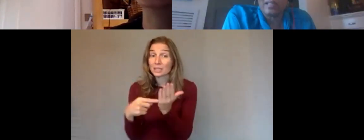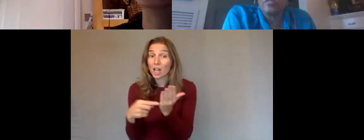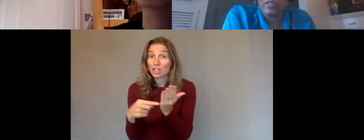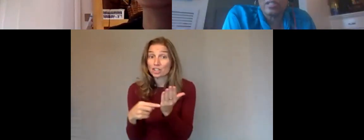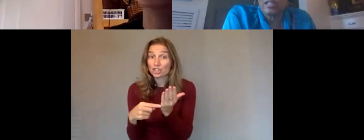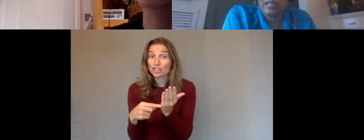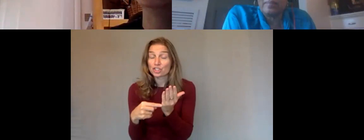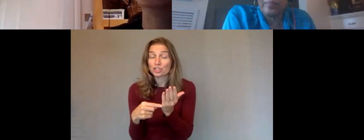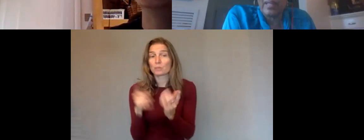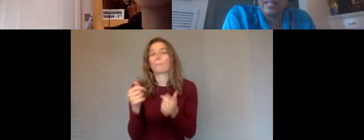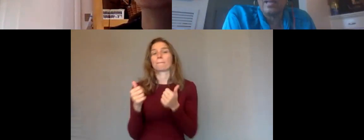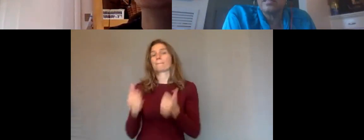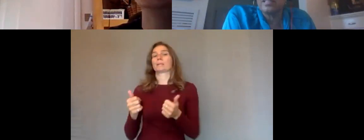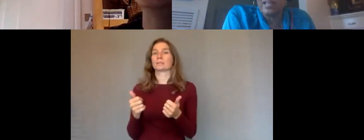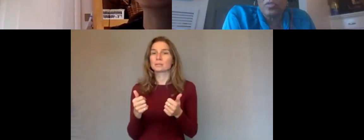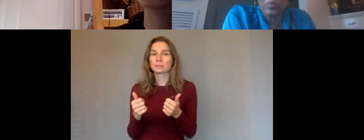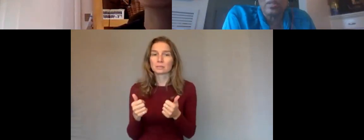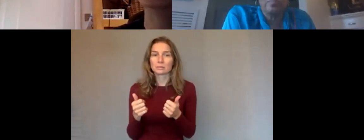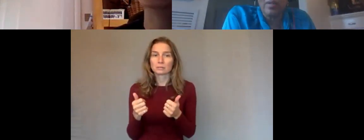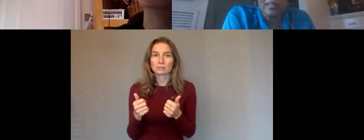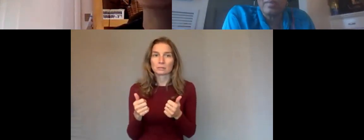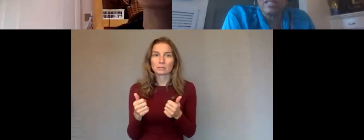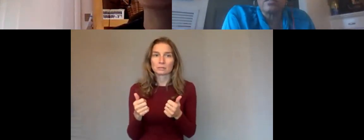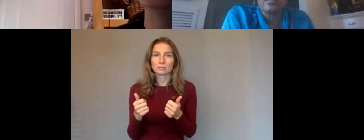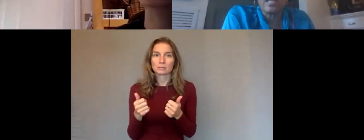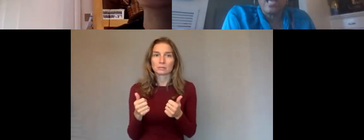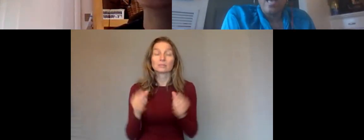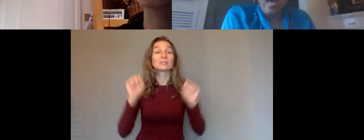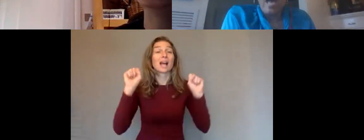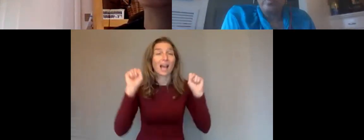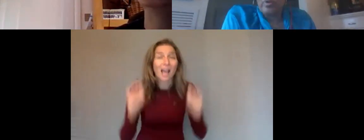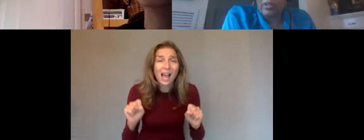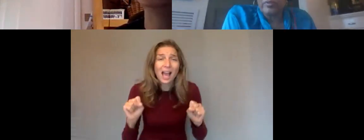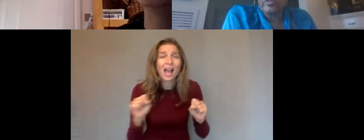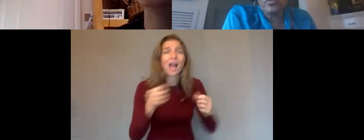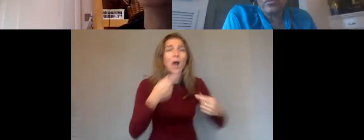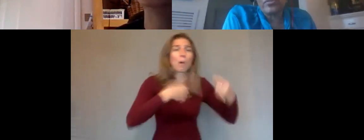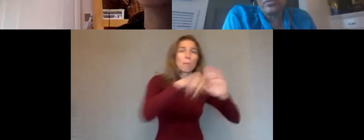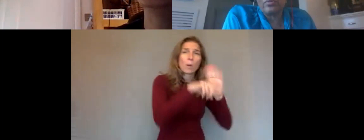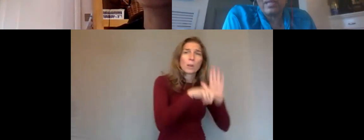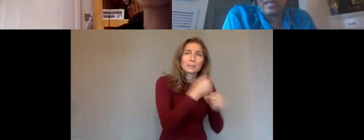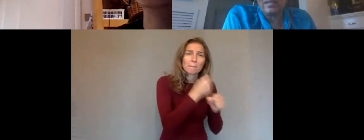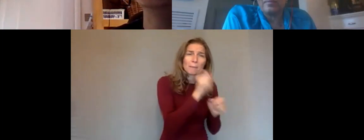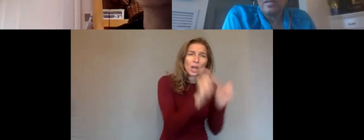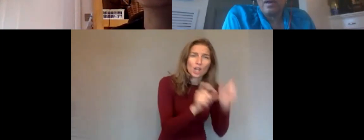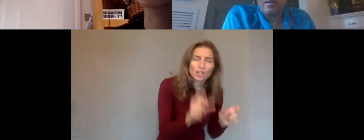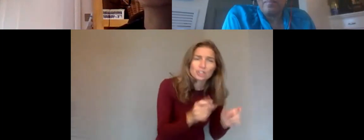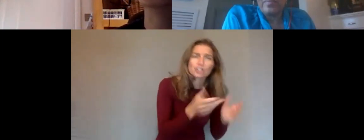our best interest, and engage with policymakers and product producers so